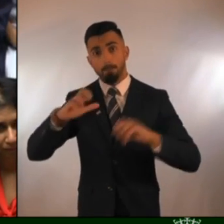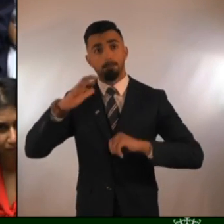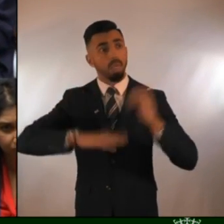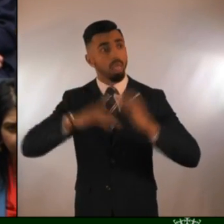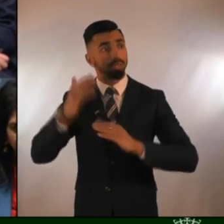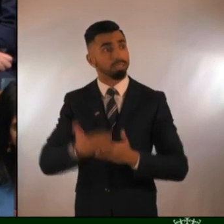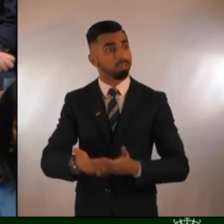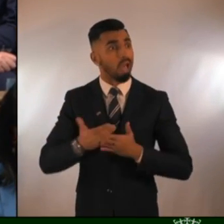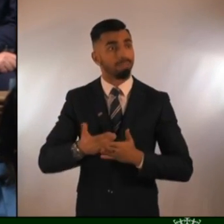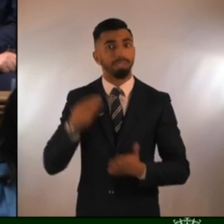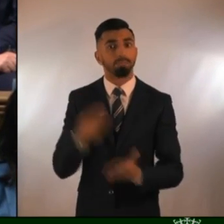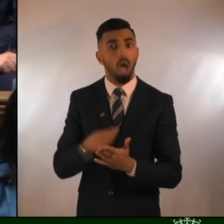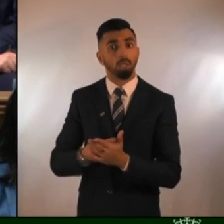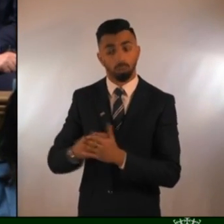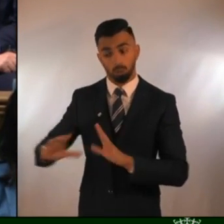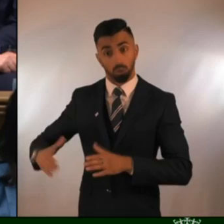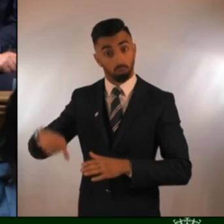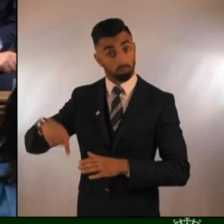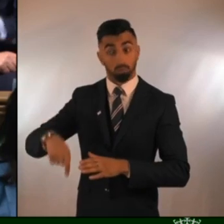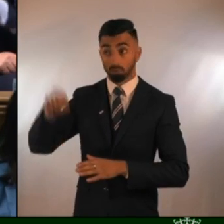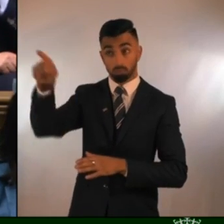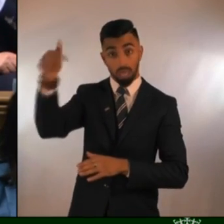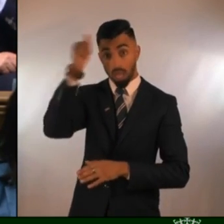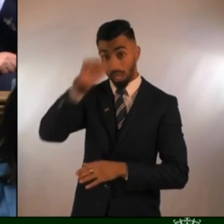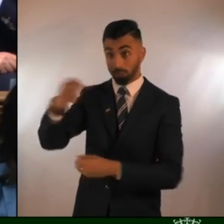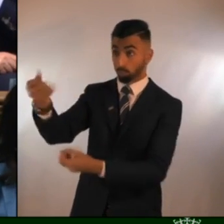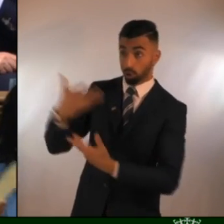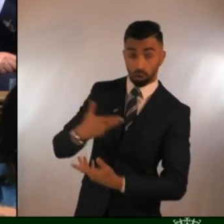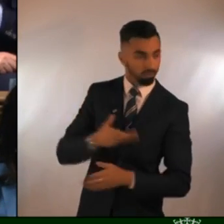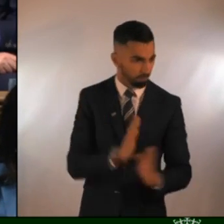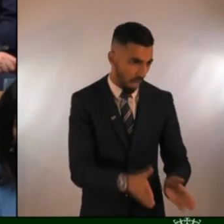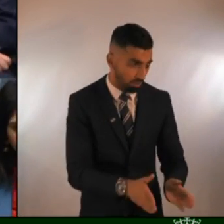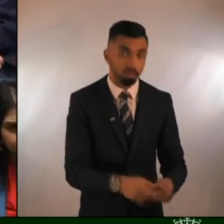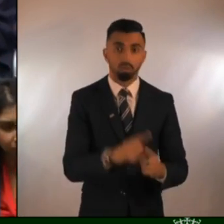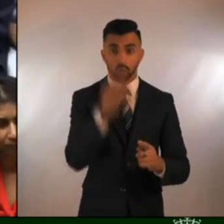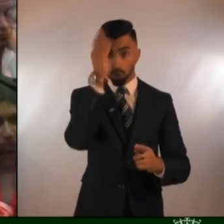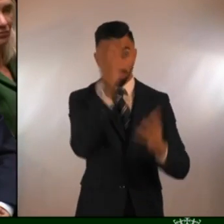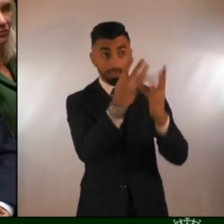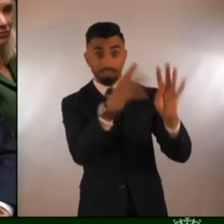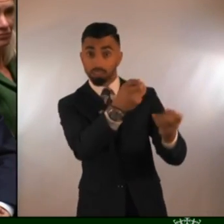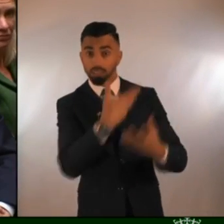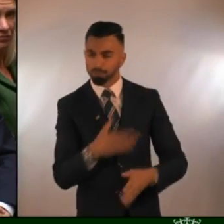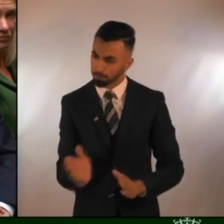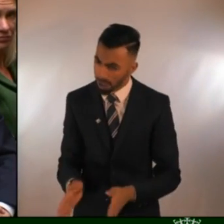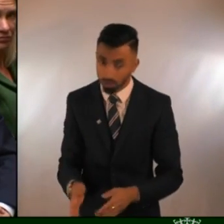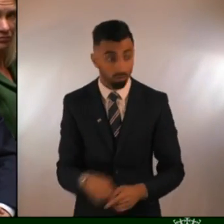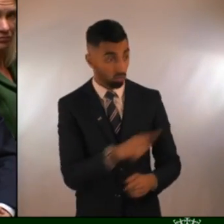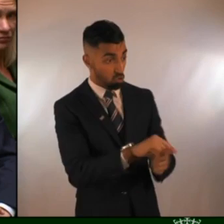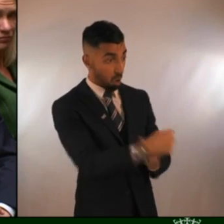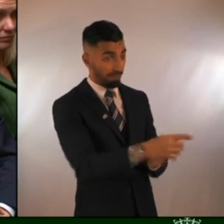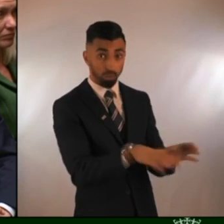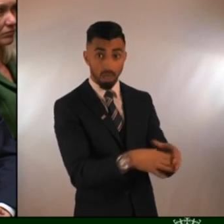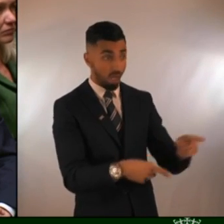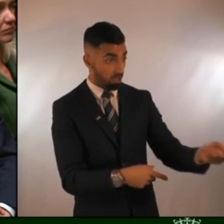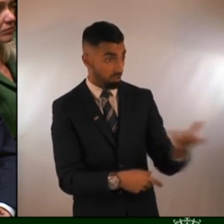have called for. That is what the Select Committee has called for. That is even what the opposition have called for. That new fund will